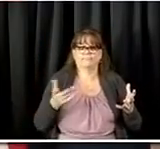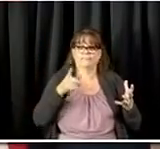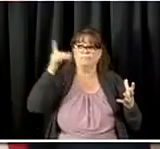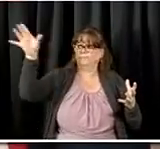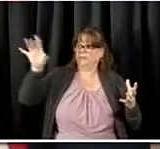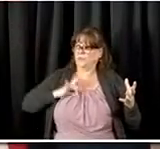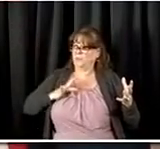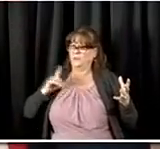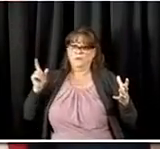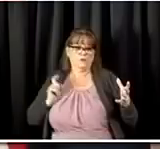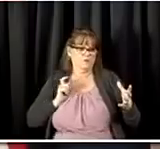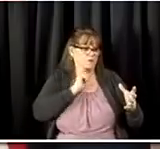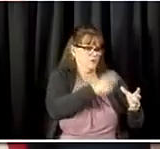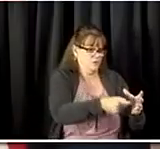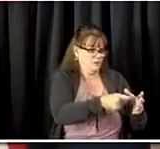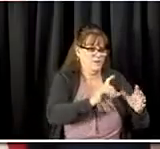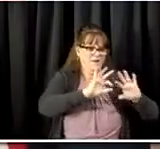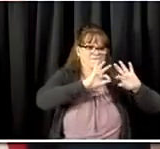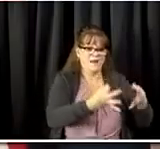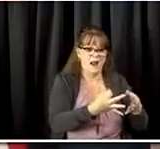this virus.